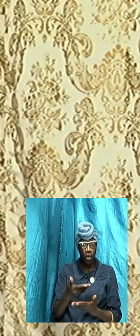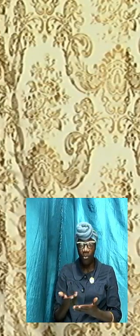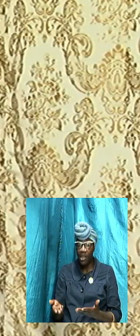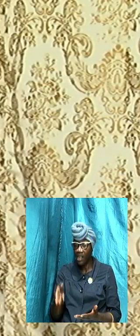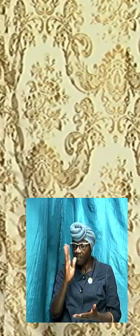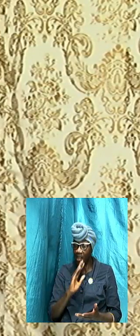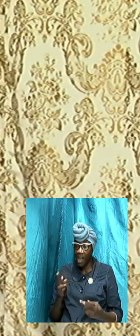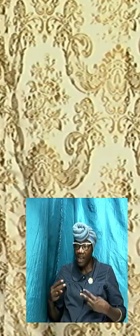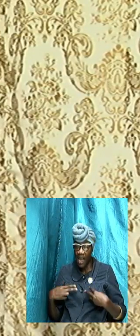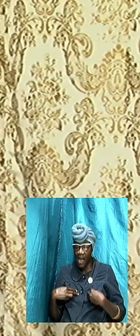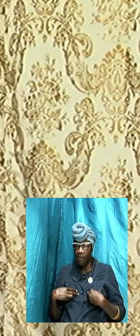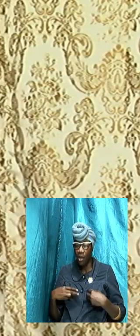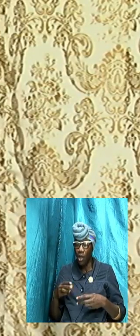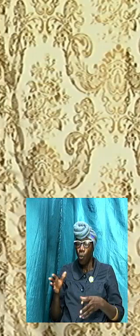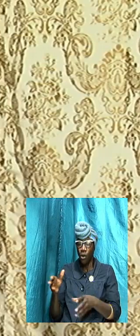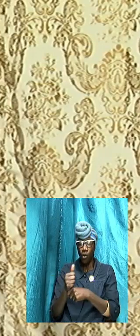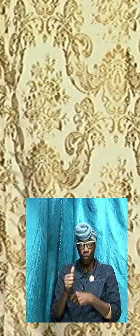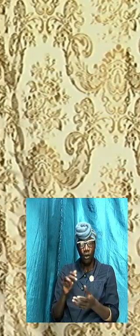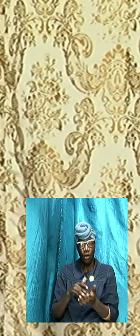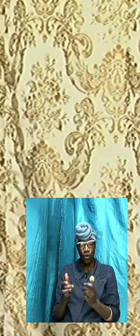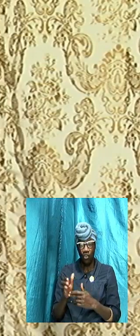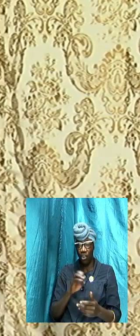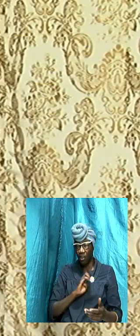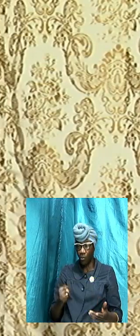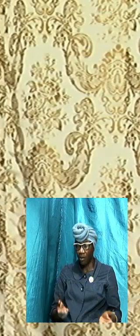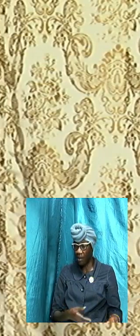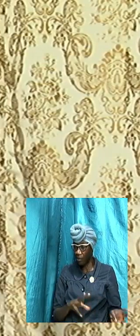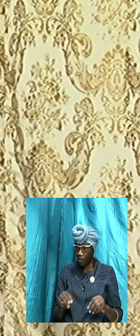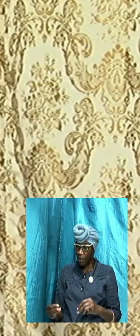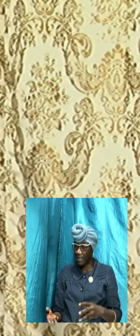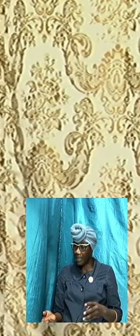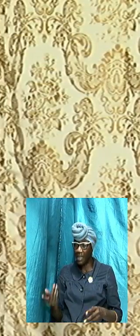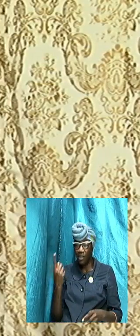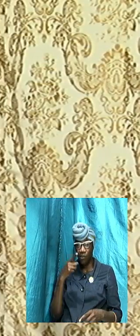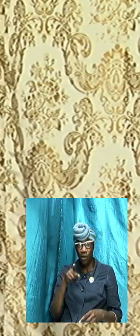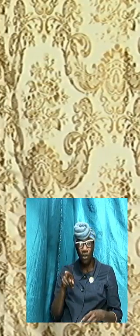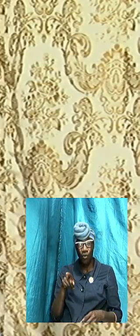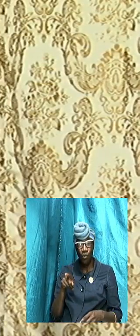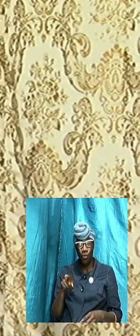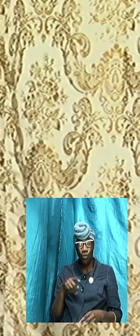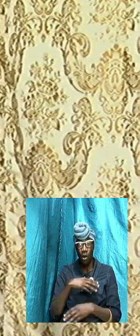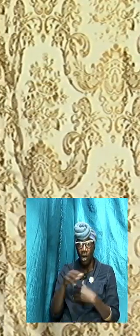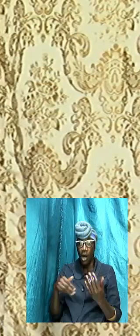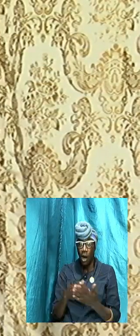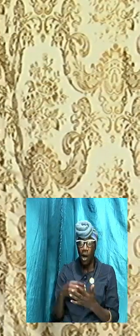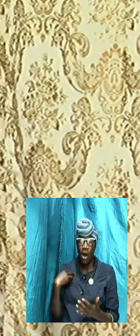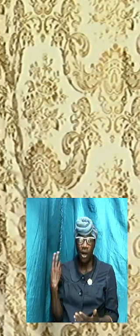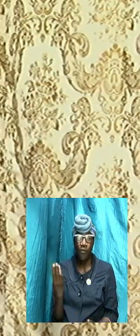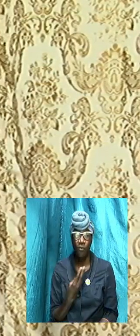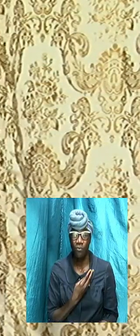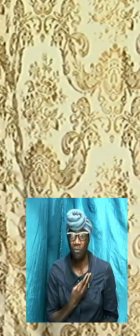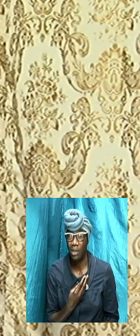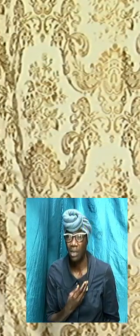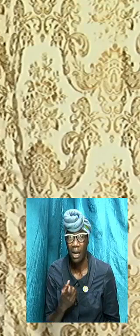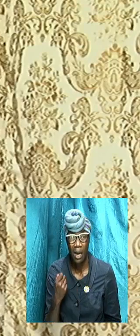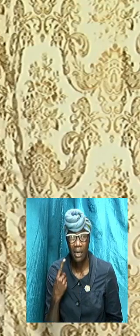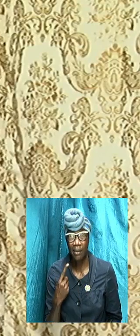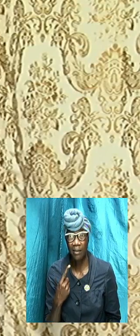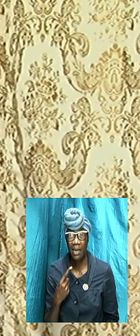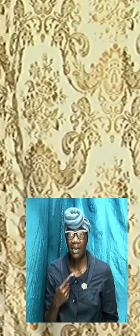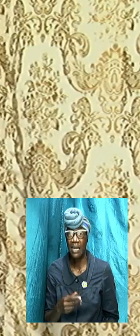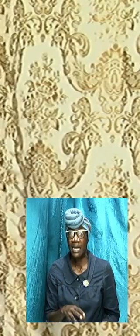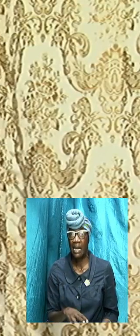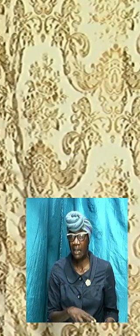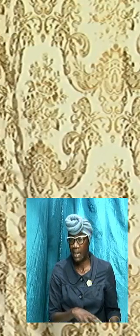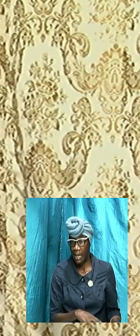you hold on to Jesus Christ, there are some mighty things that are in store for you. Now, all of us are aware that the next big